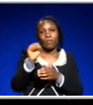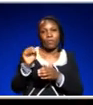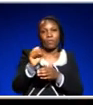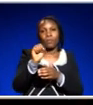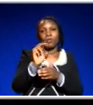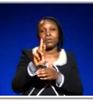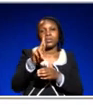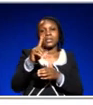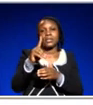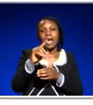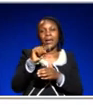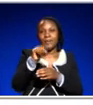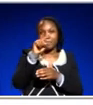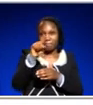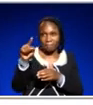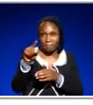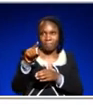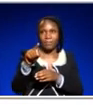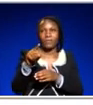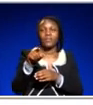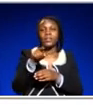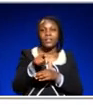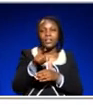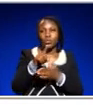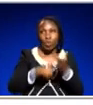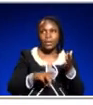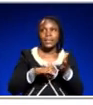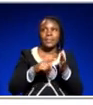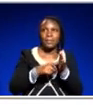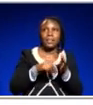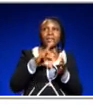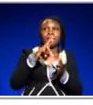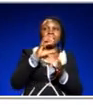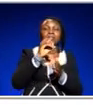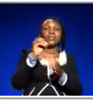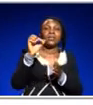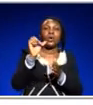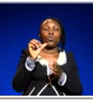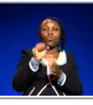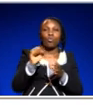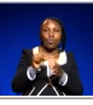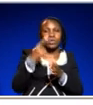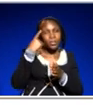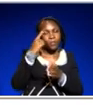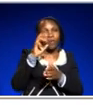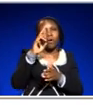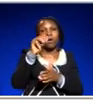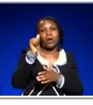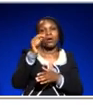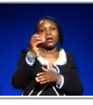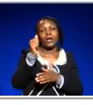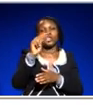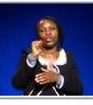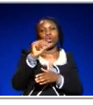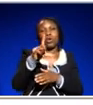SADs are those roots of rational numbers which cannot be expressed as